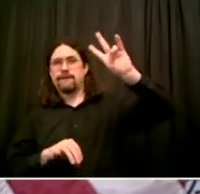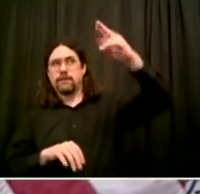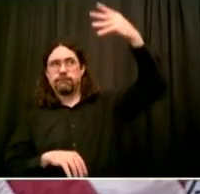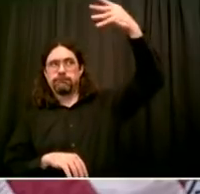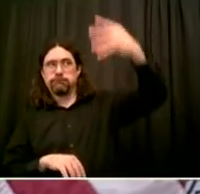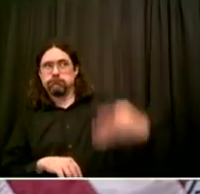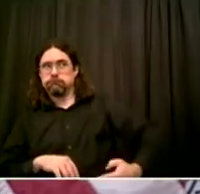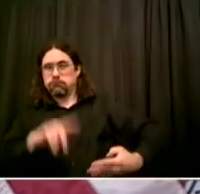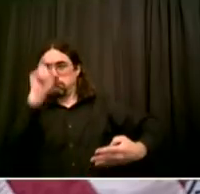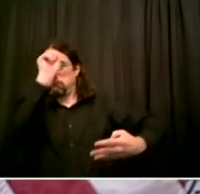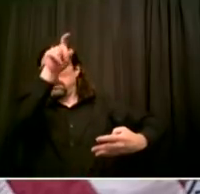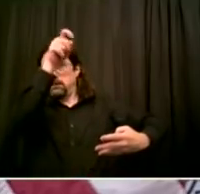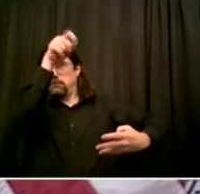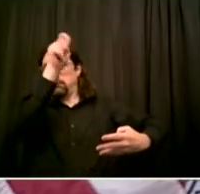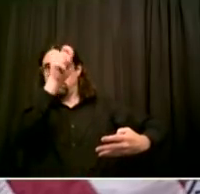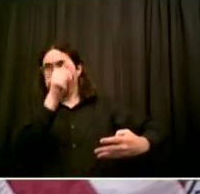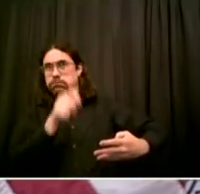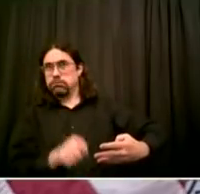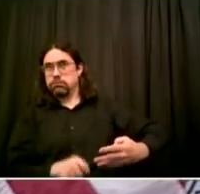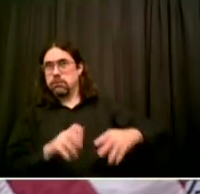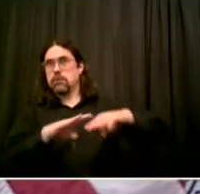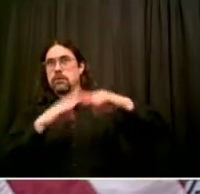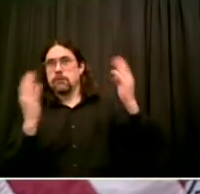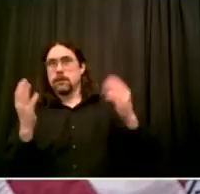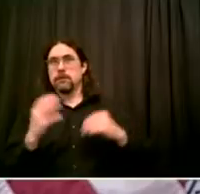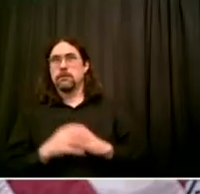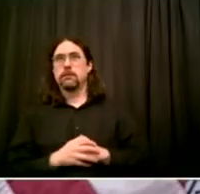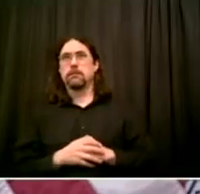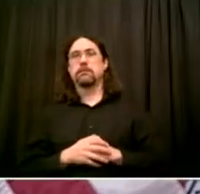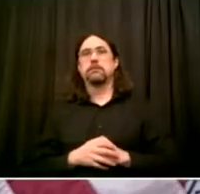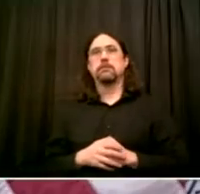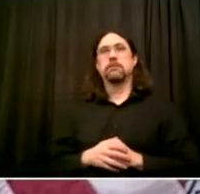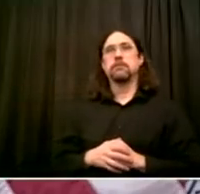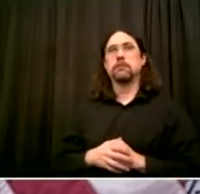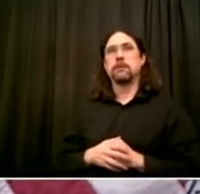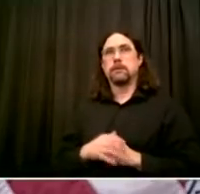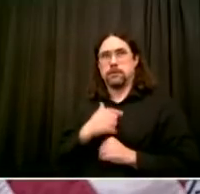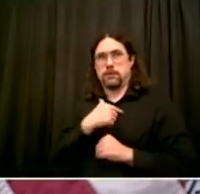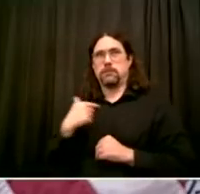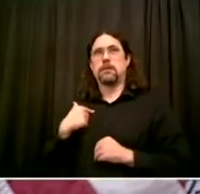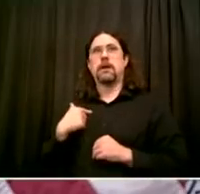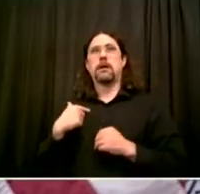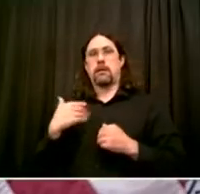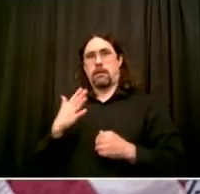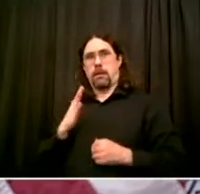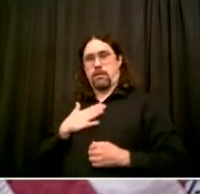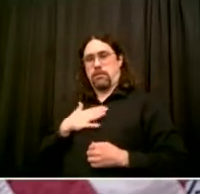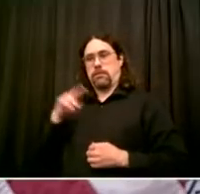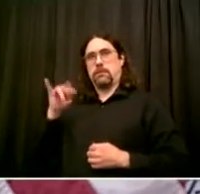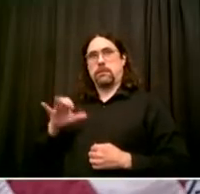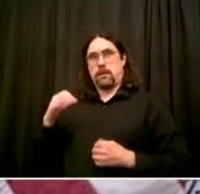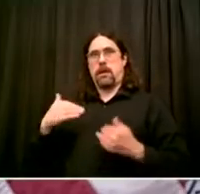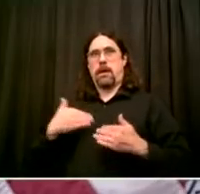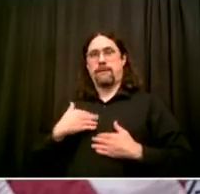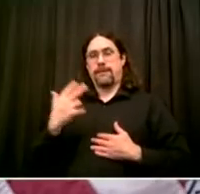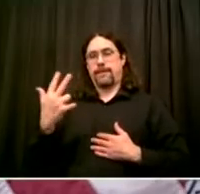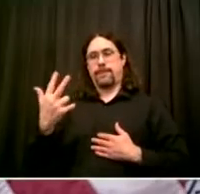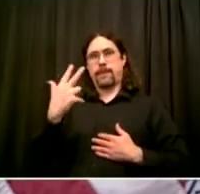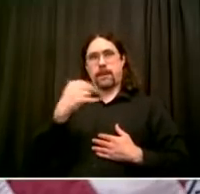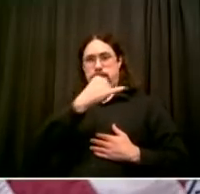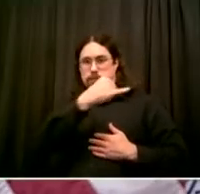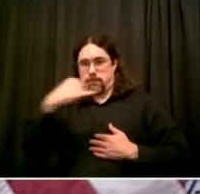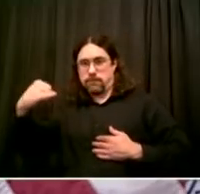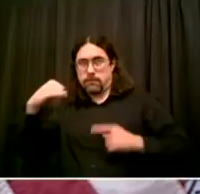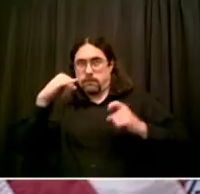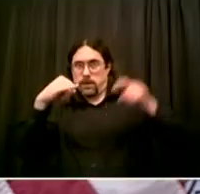confident from everything I've seen first or second week of June. But everything's going to be based on these objective numbers, and it's a lot of different measures